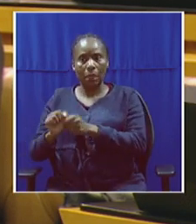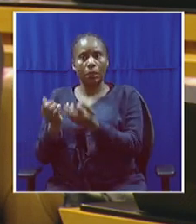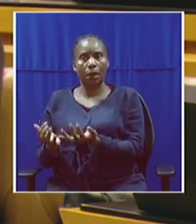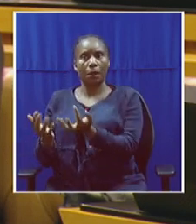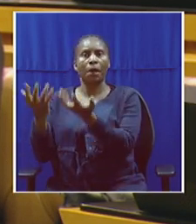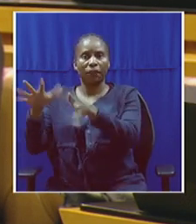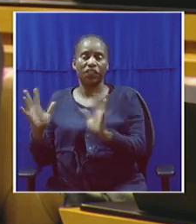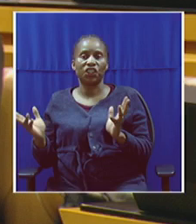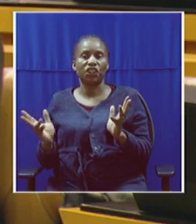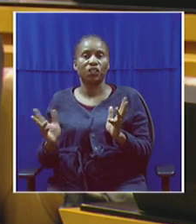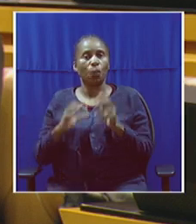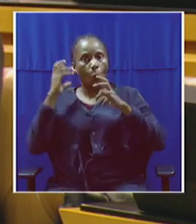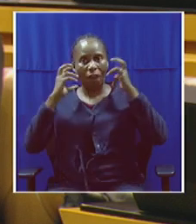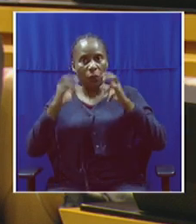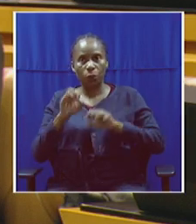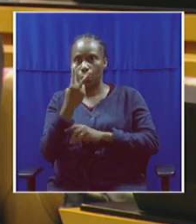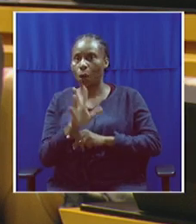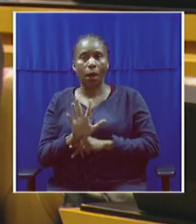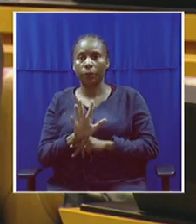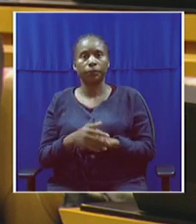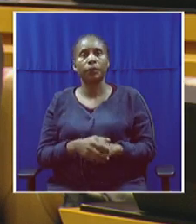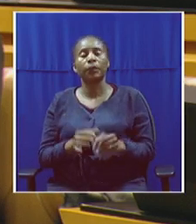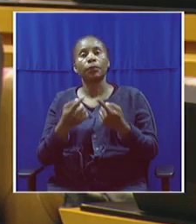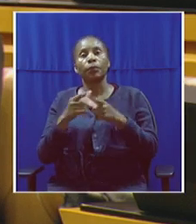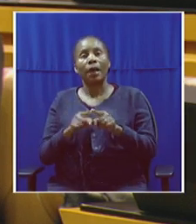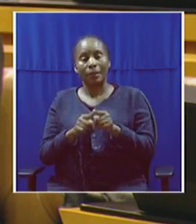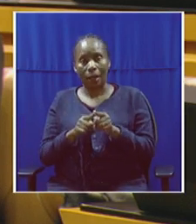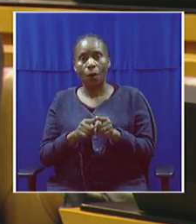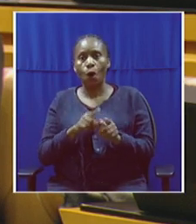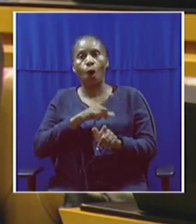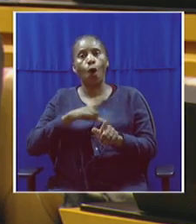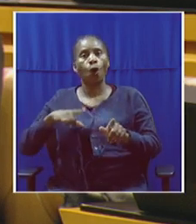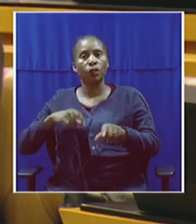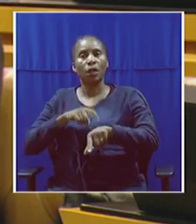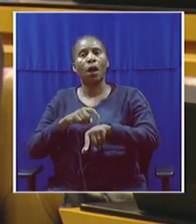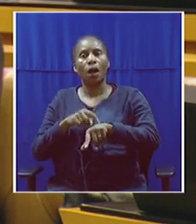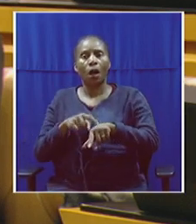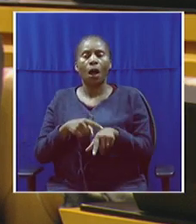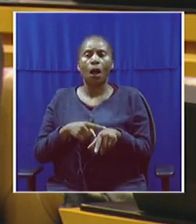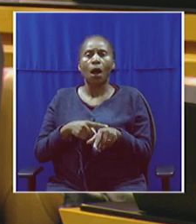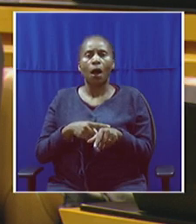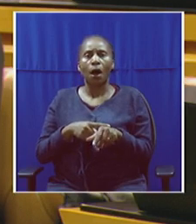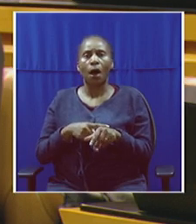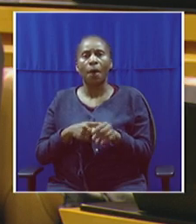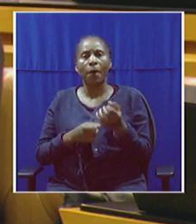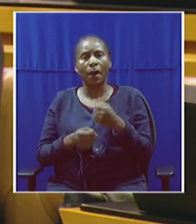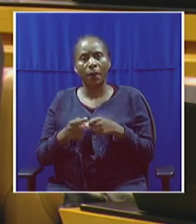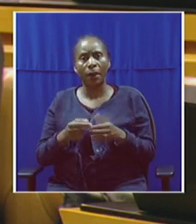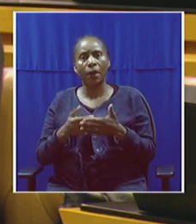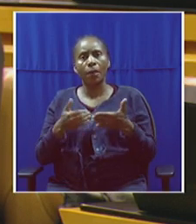now but we took time to send an Envoy